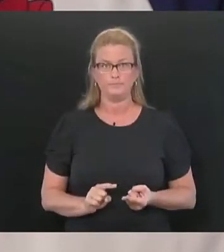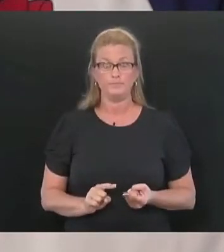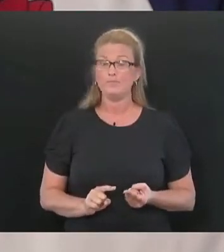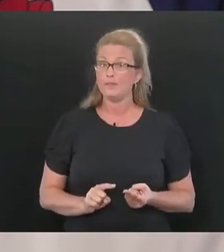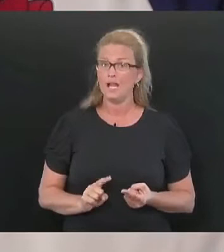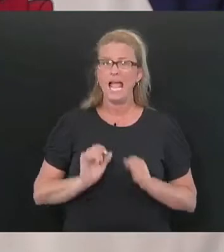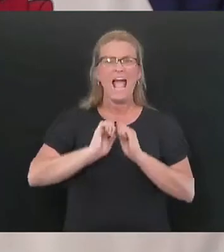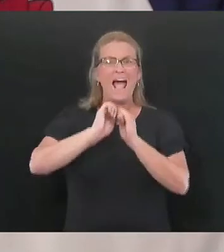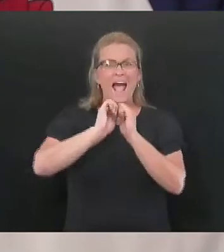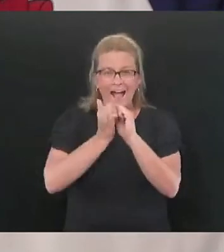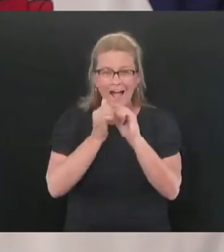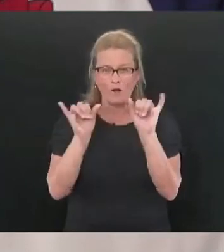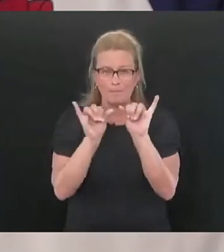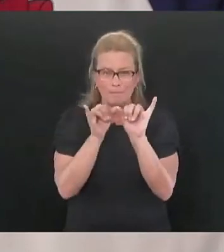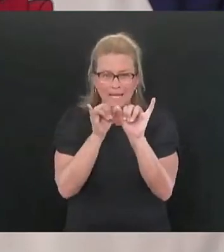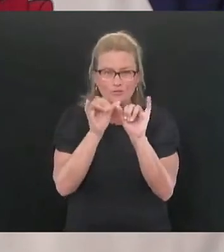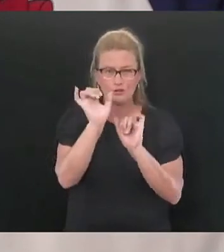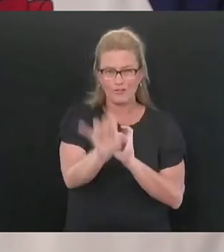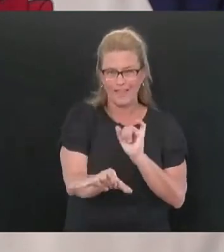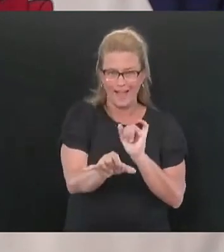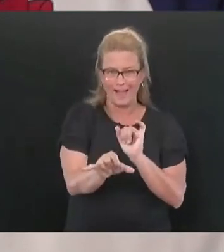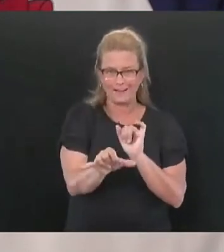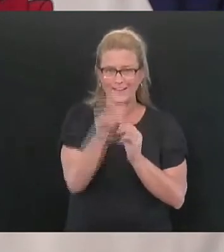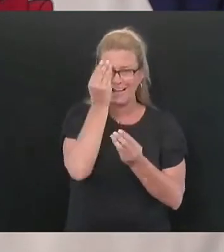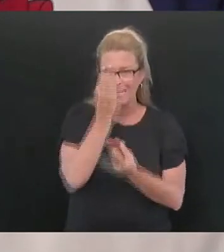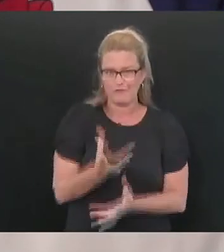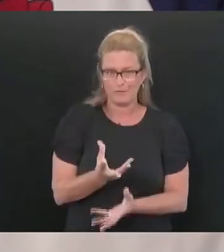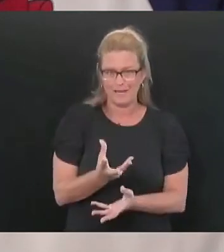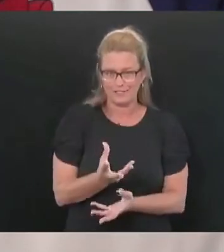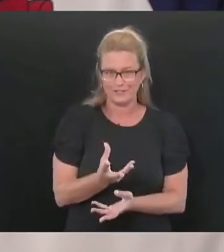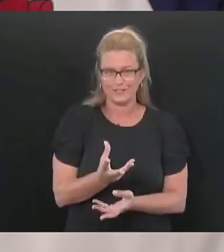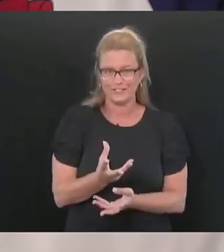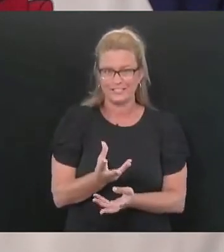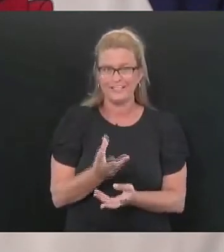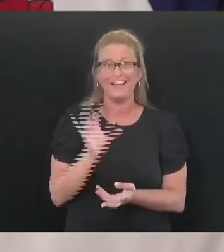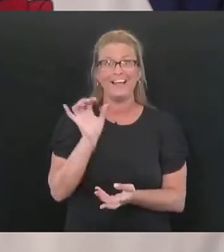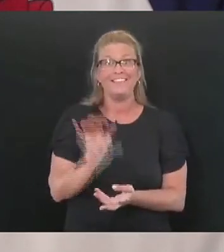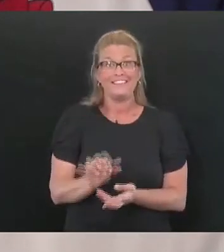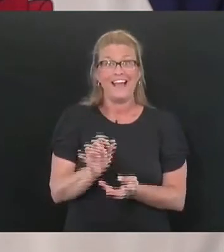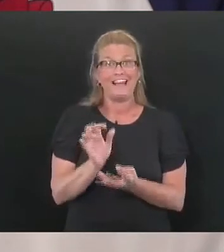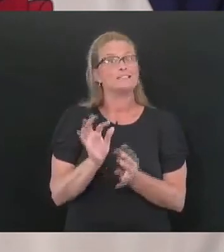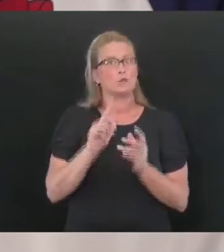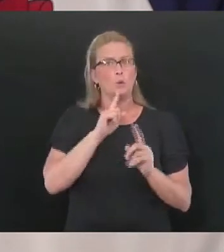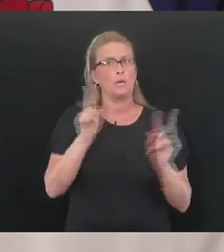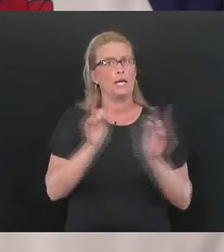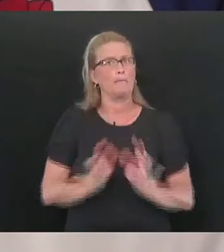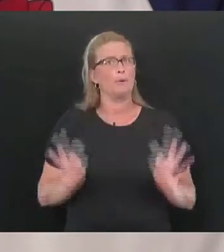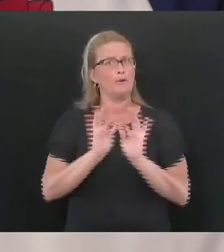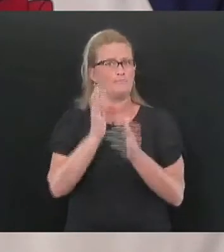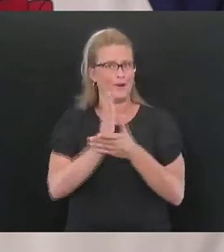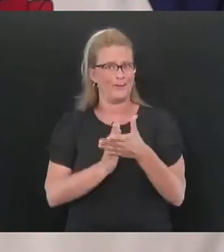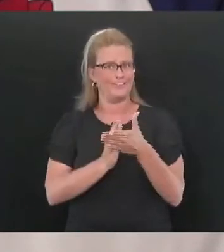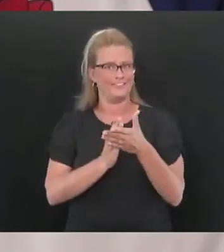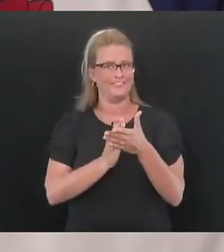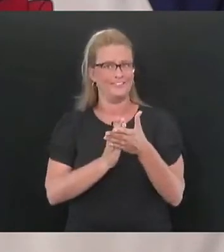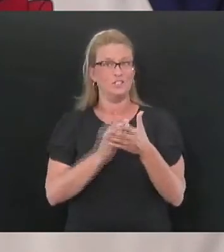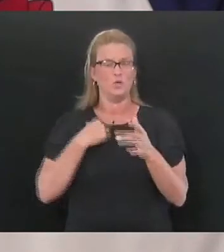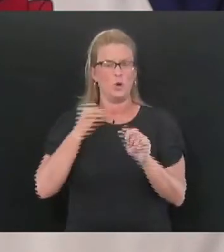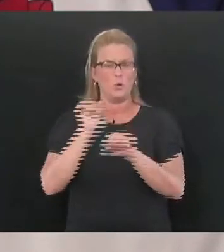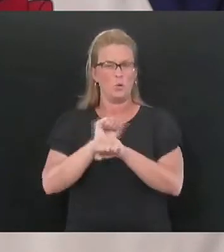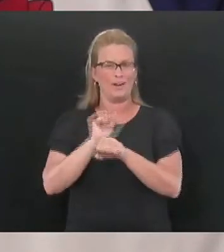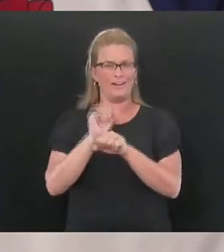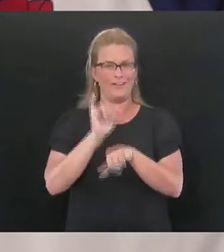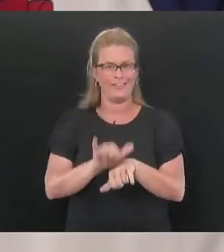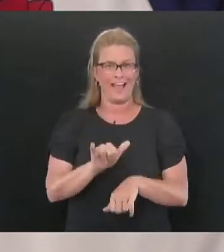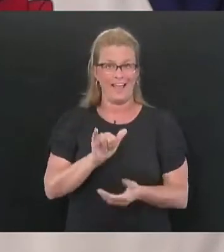or the metric to be able to do that is the key. And that's the very thing that we're working on, to be